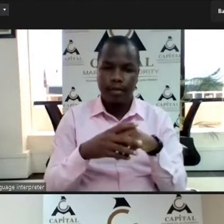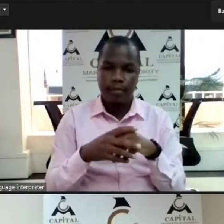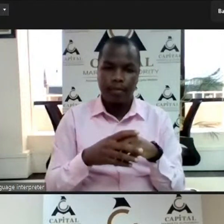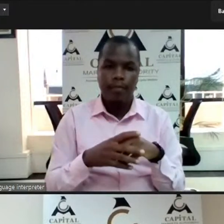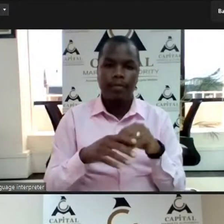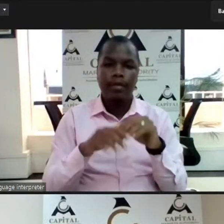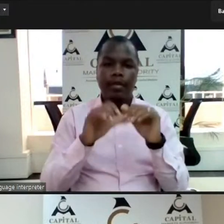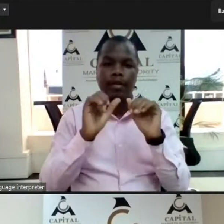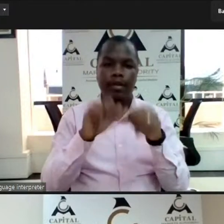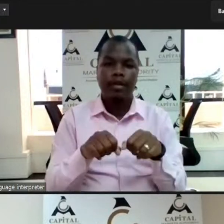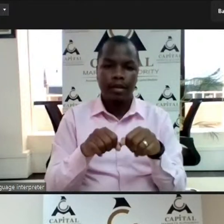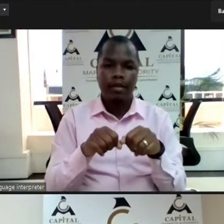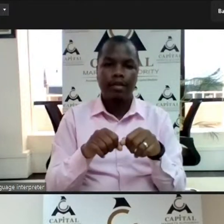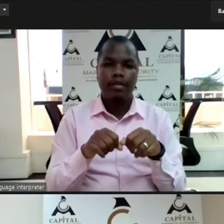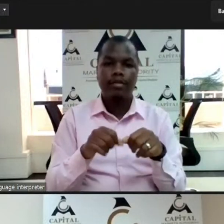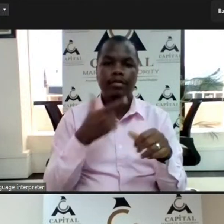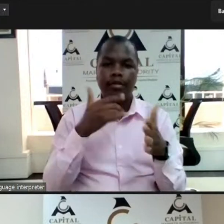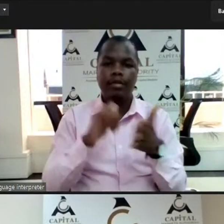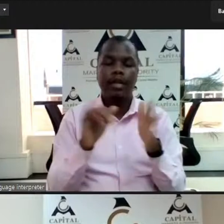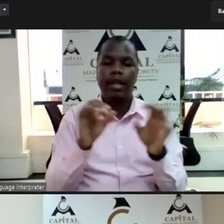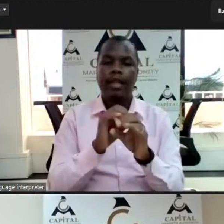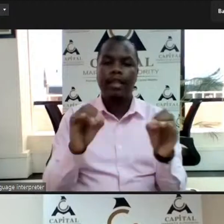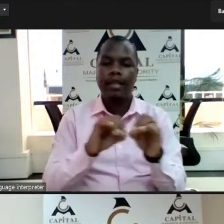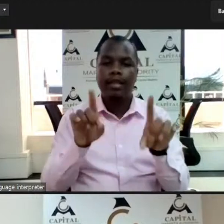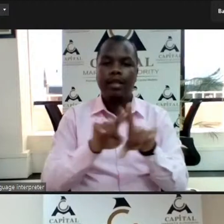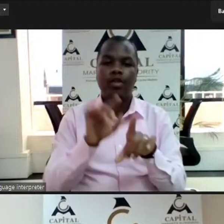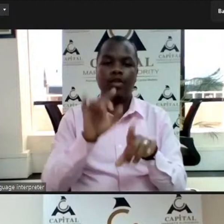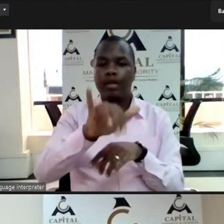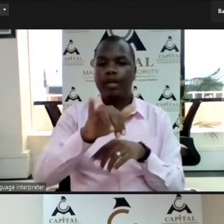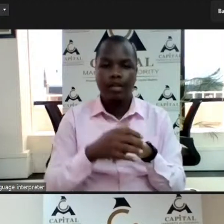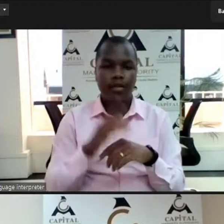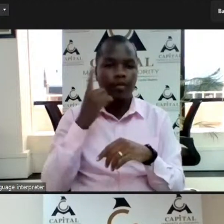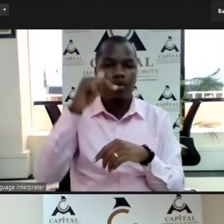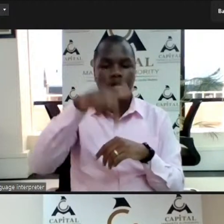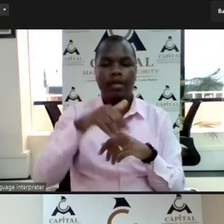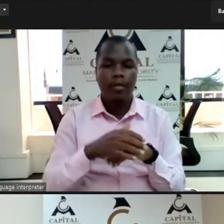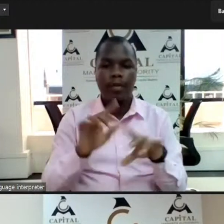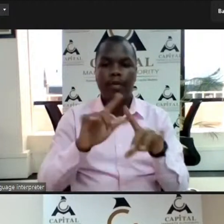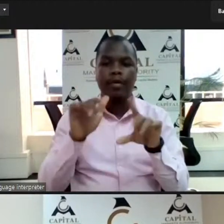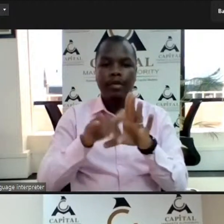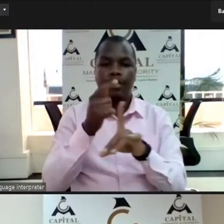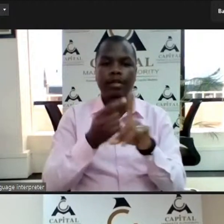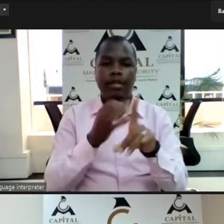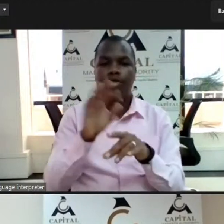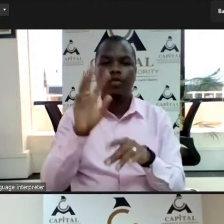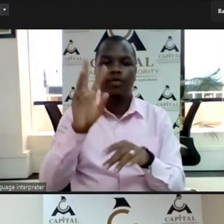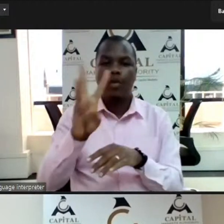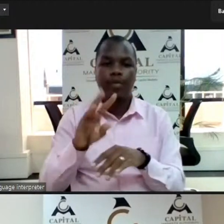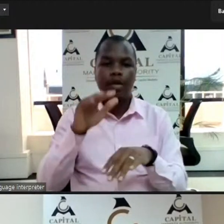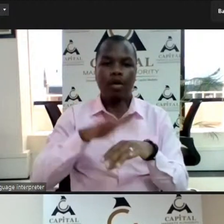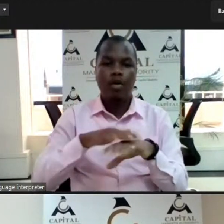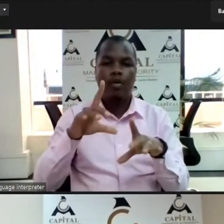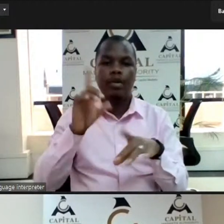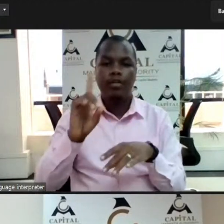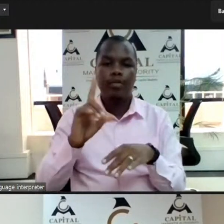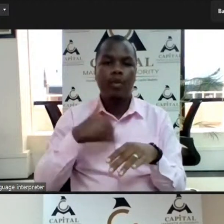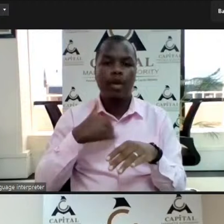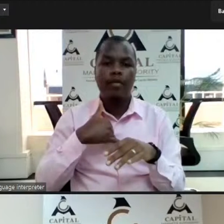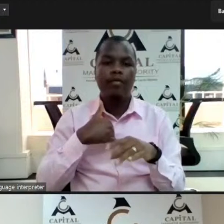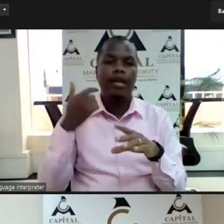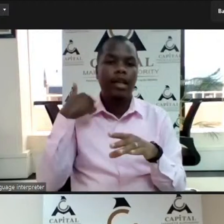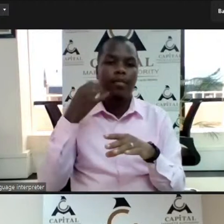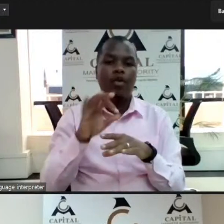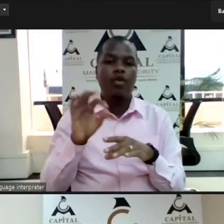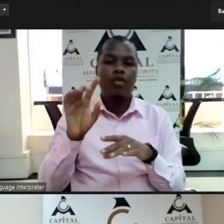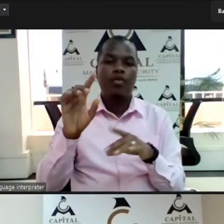can confirm nothing as of that for today. But in terms of the webinar on derivatives, there are a number of webinars